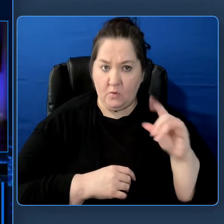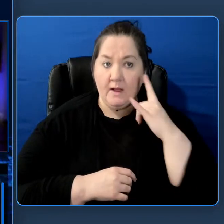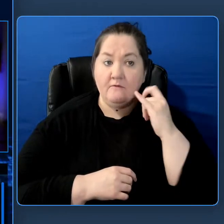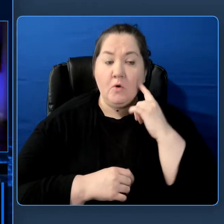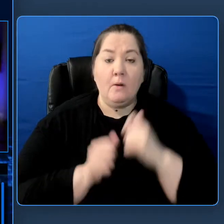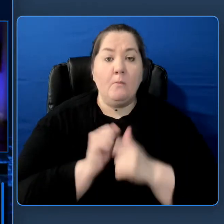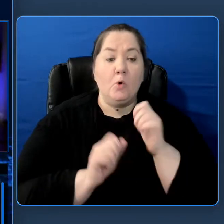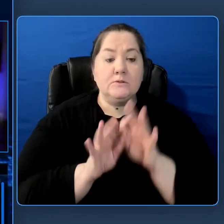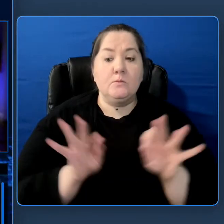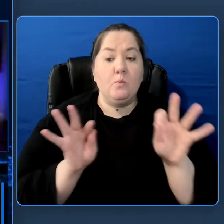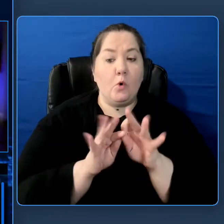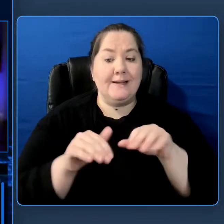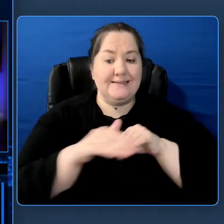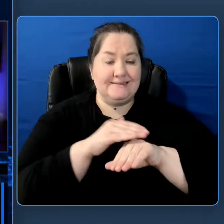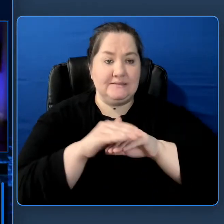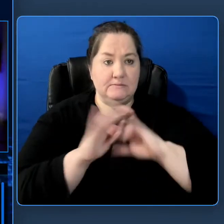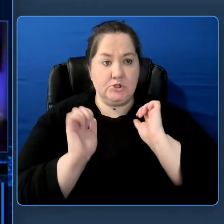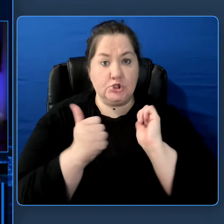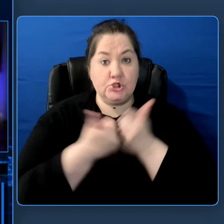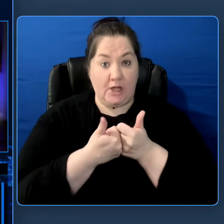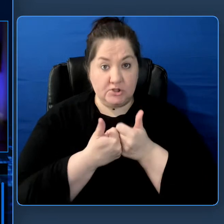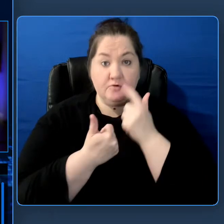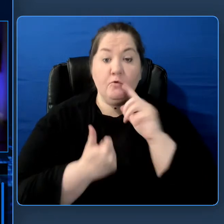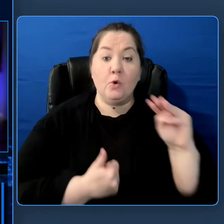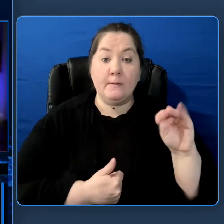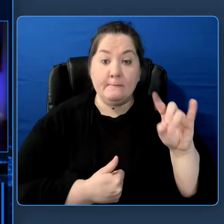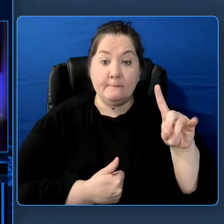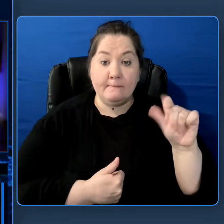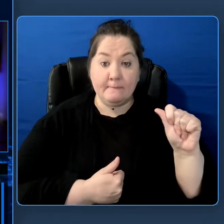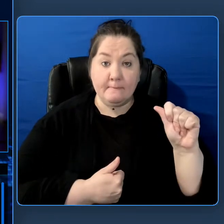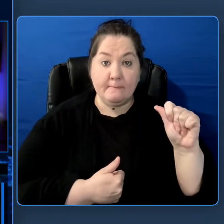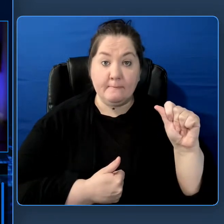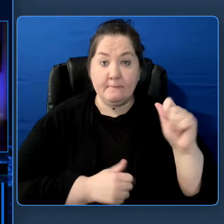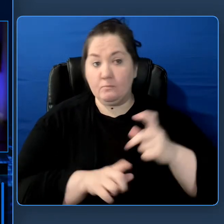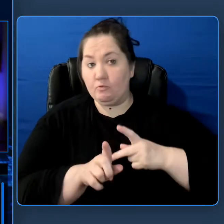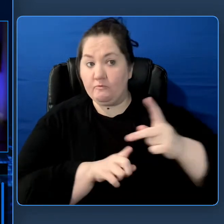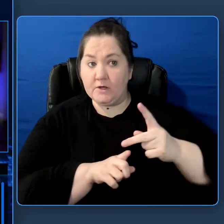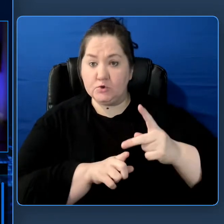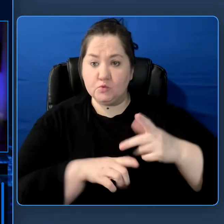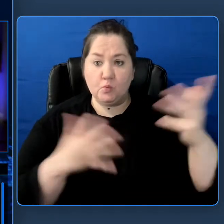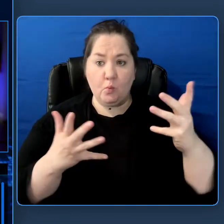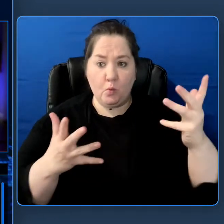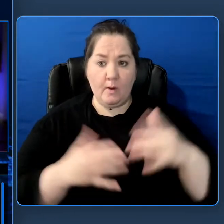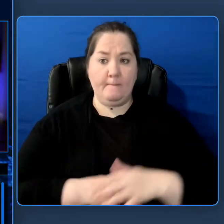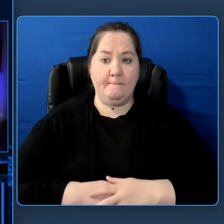most important accessibility challenges for media professionals?